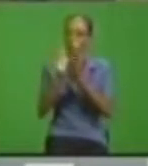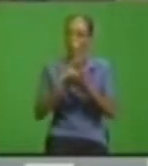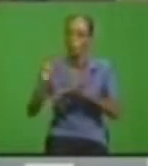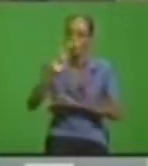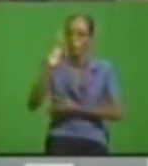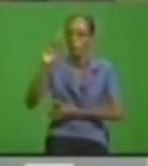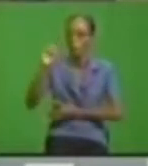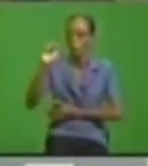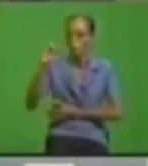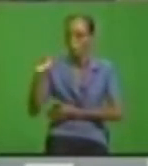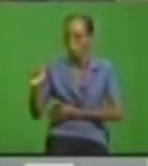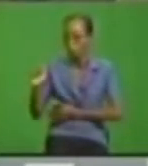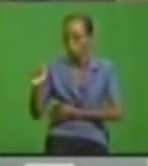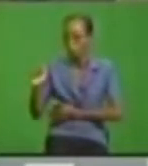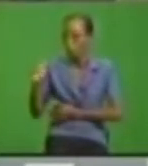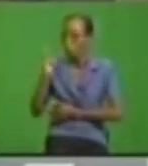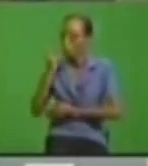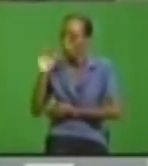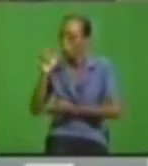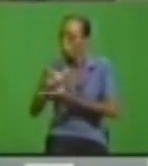Mrs. Hazel Manning,